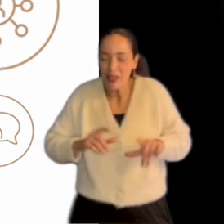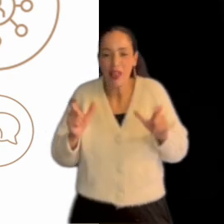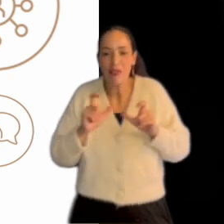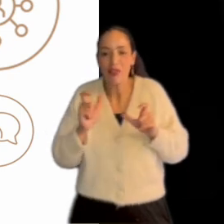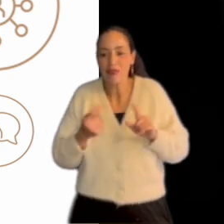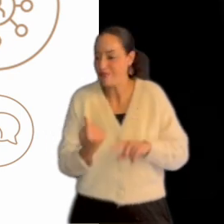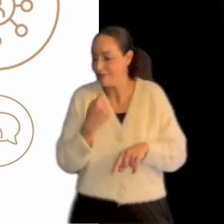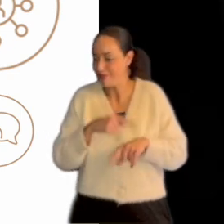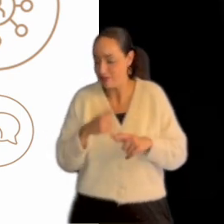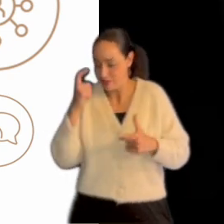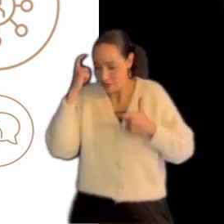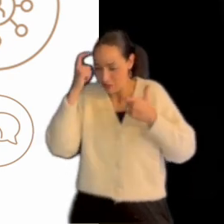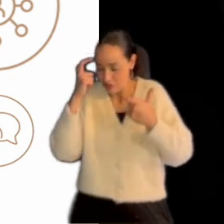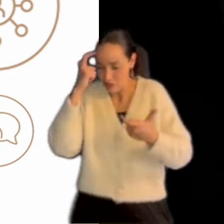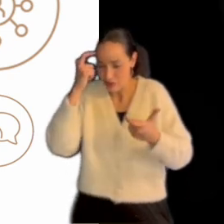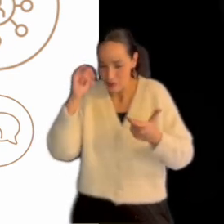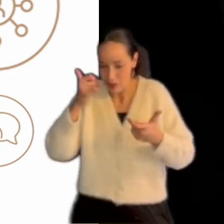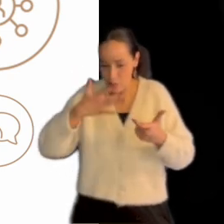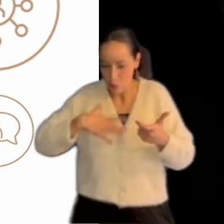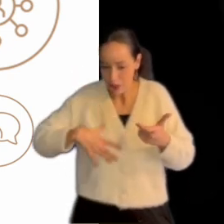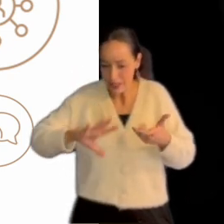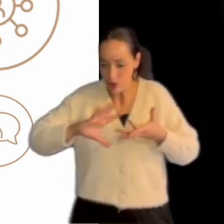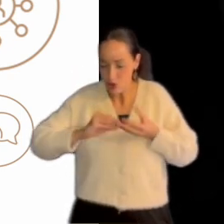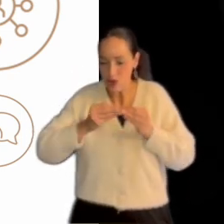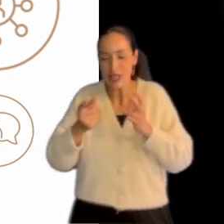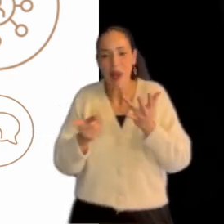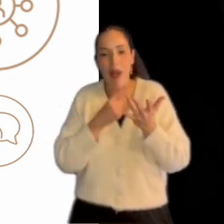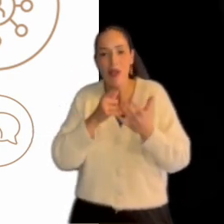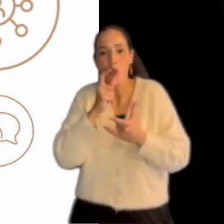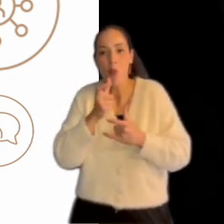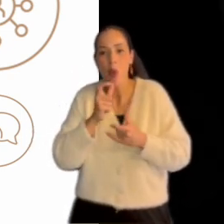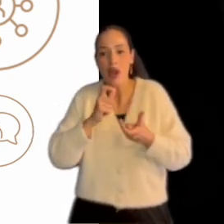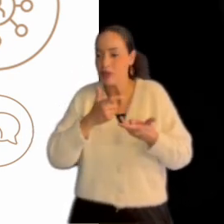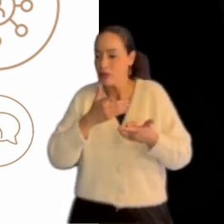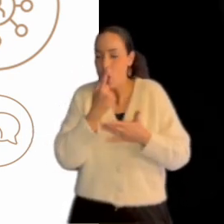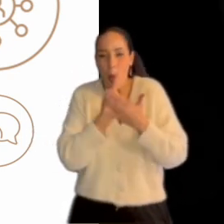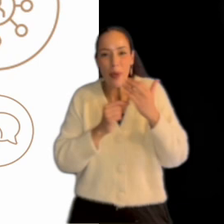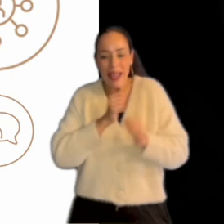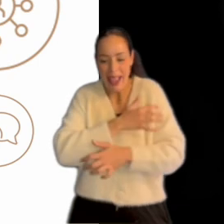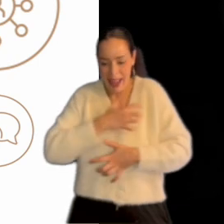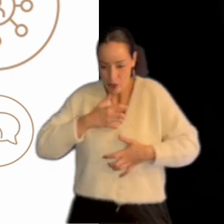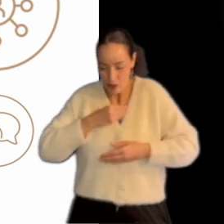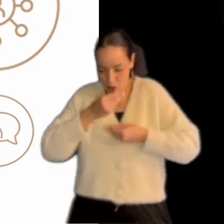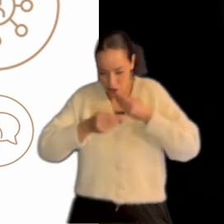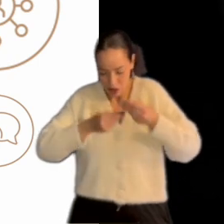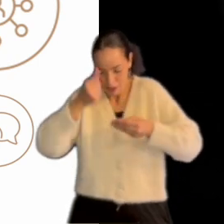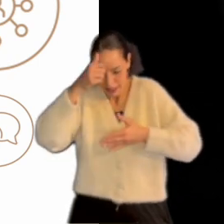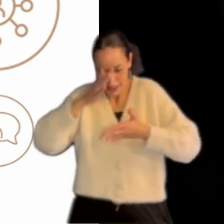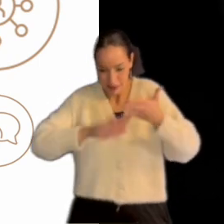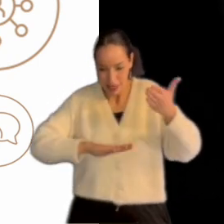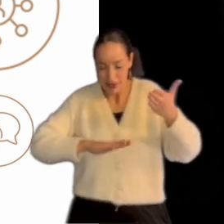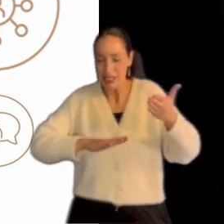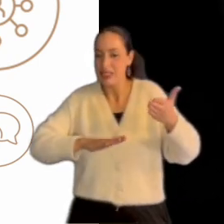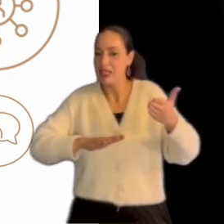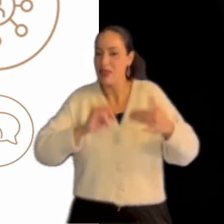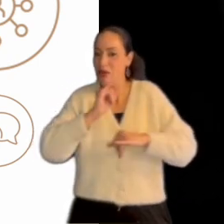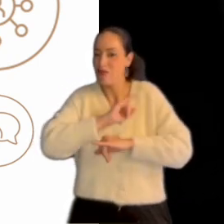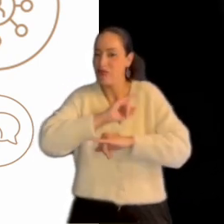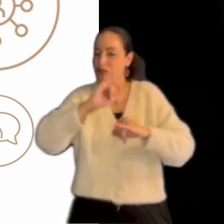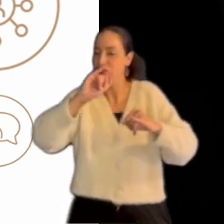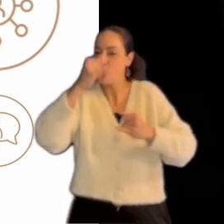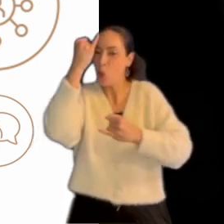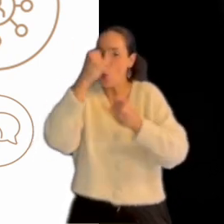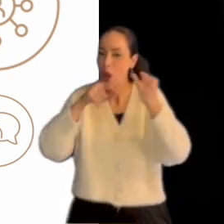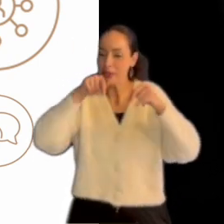beyond even this pain. During this time, rather than focusing on social support, we shifted our approach to explore everything which helps